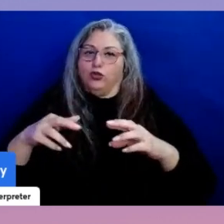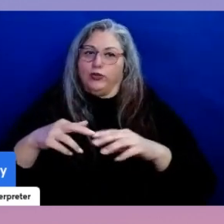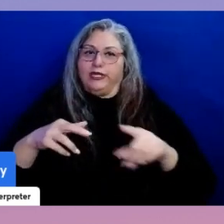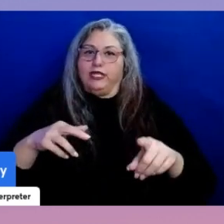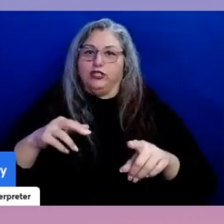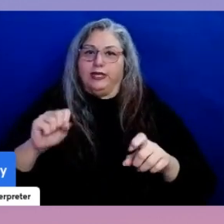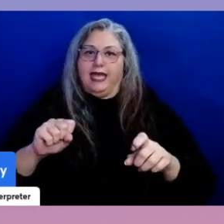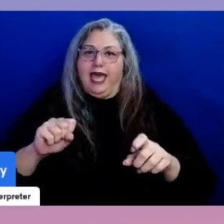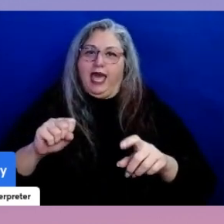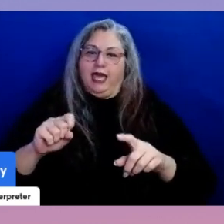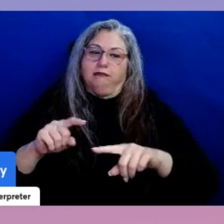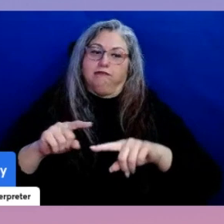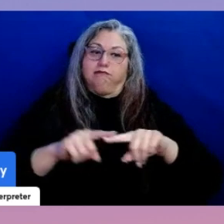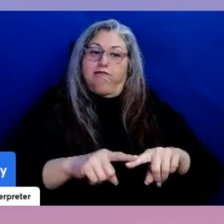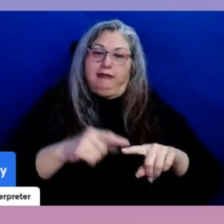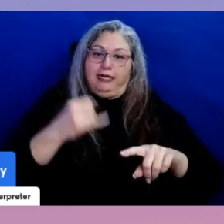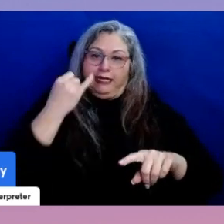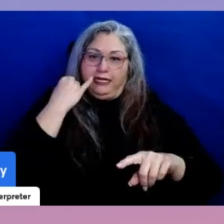on.